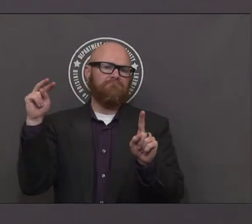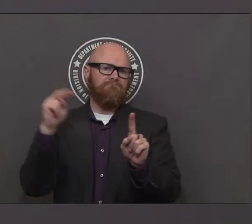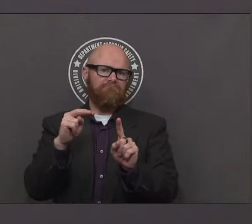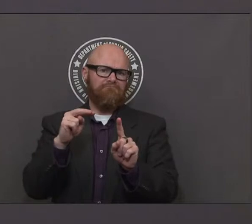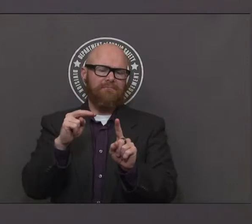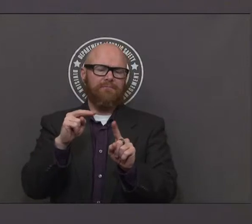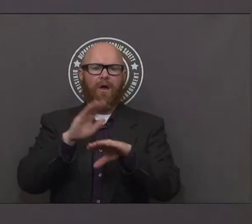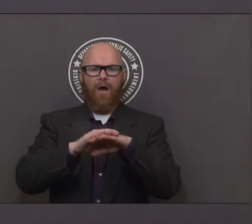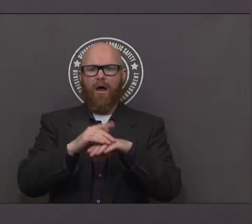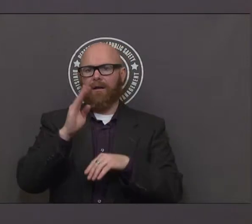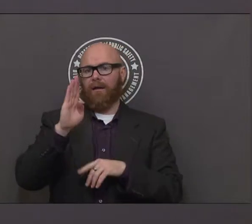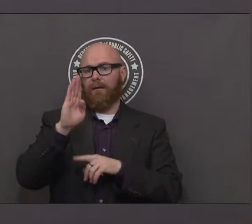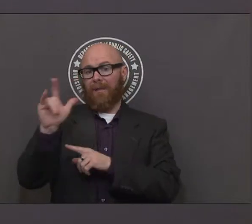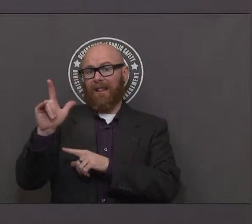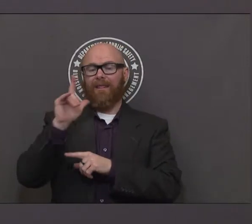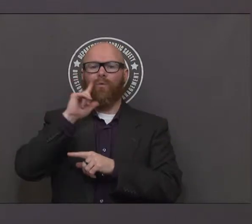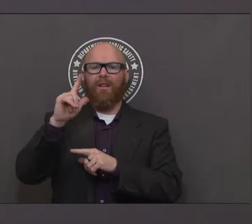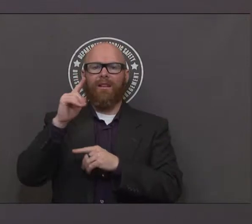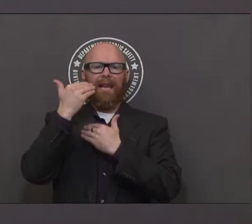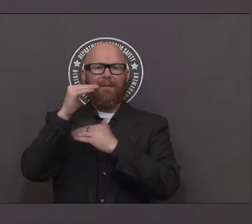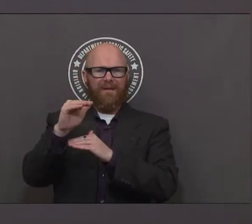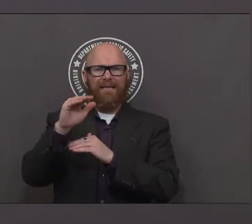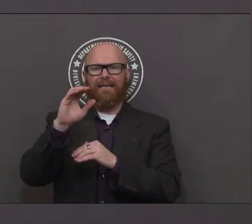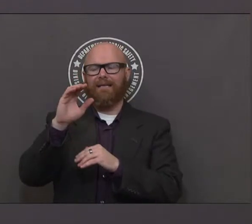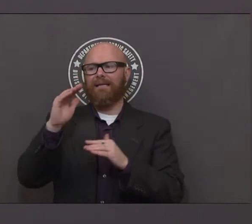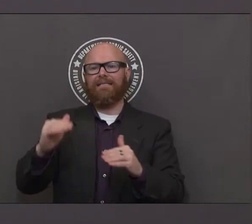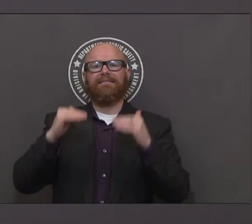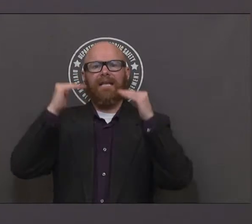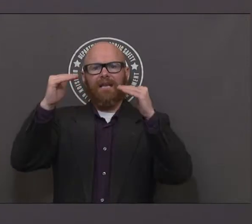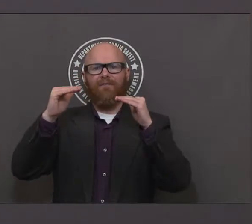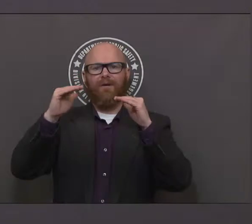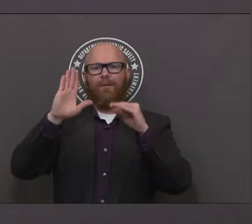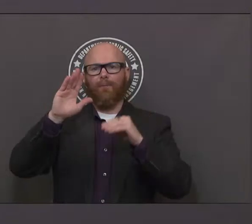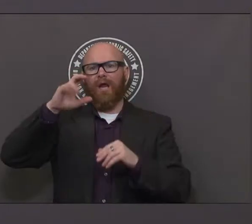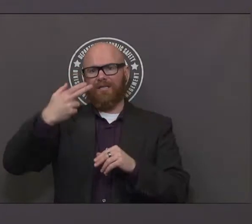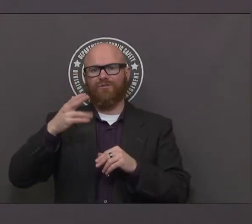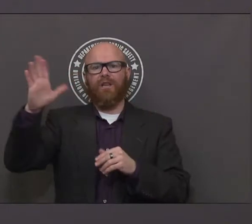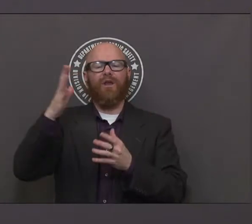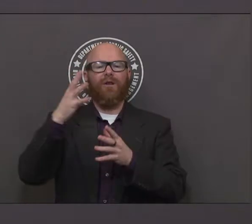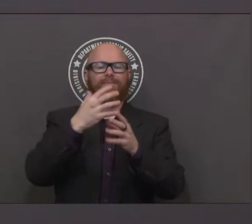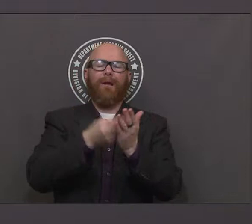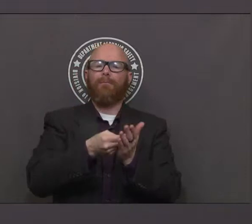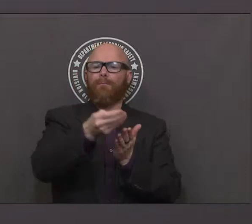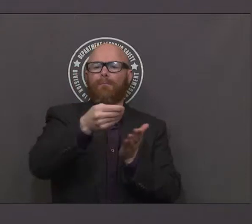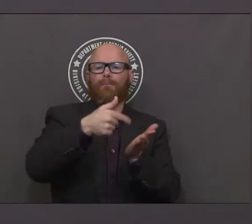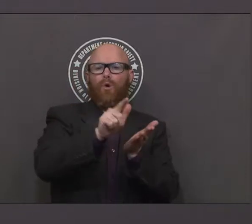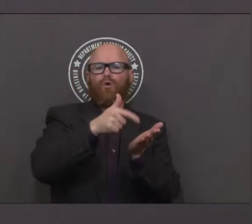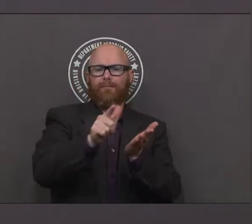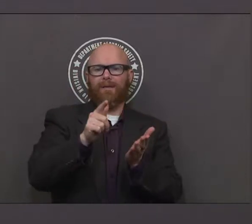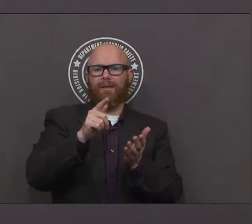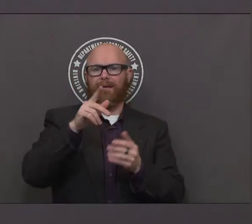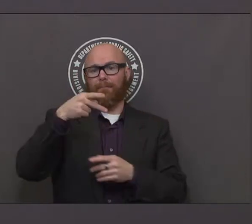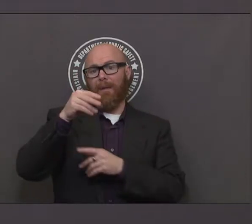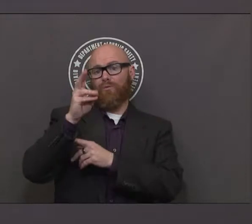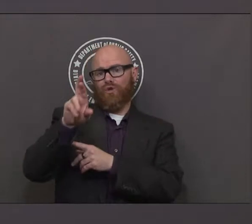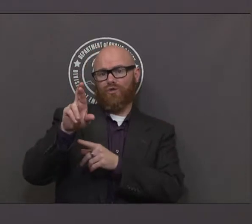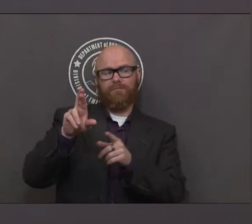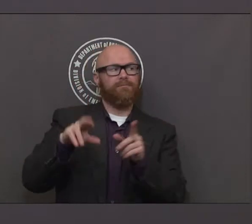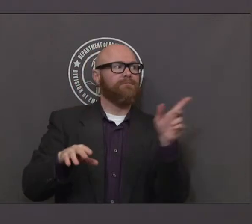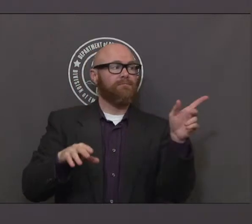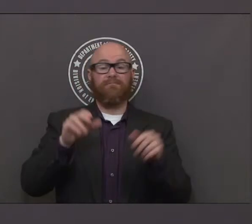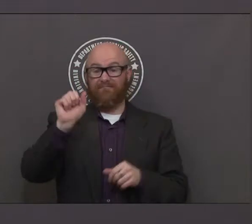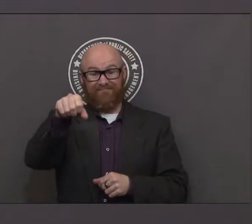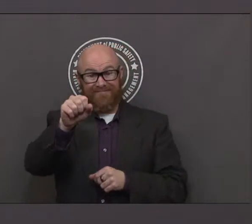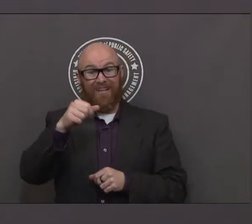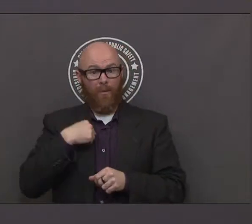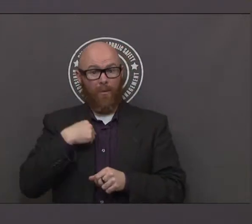on a bill that would limit the executive branch's emergency procurement powers. Yeah, so we've been working very closely